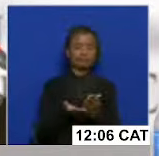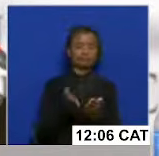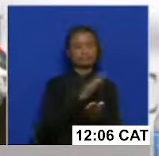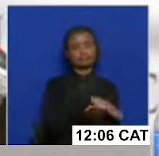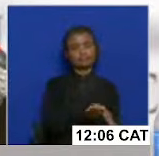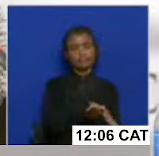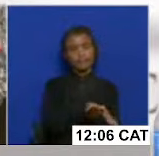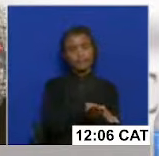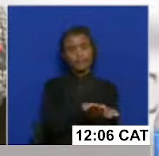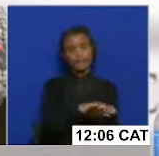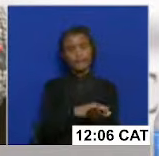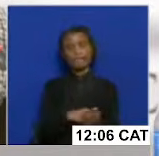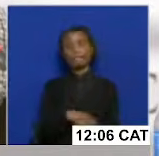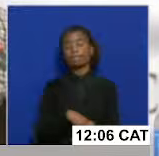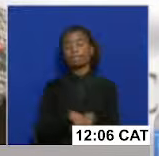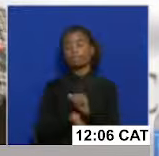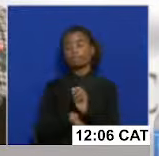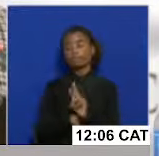Okay. Thank you.